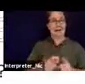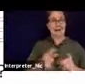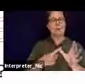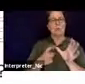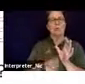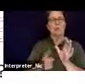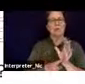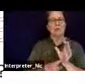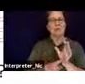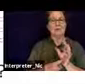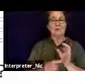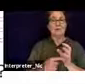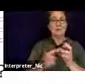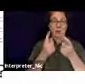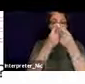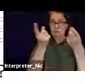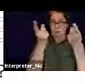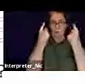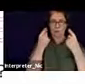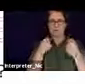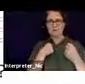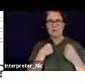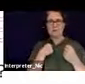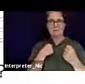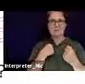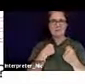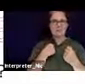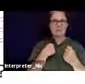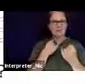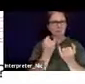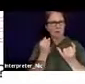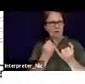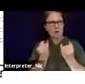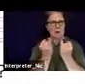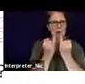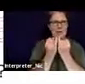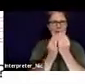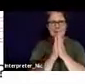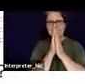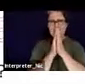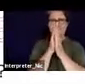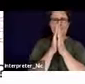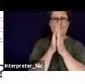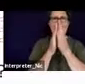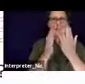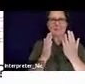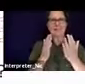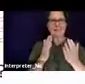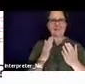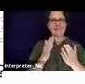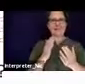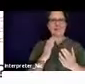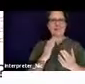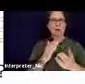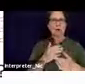And in the last nine months, it's become even more so. And actually, we don't want to give the employer any reason to, to